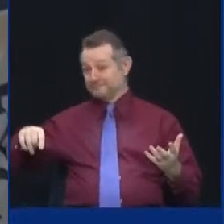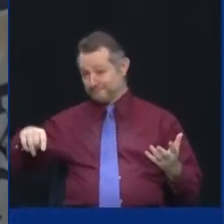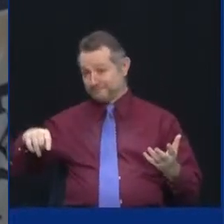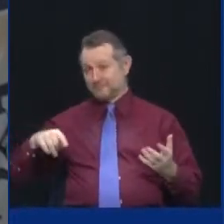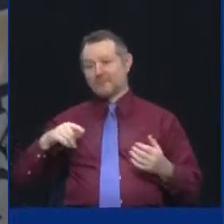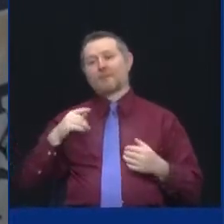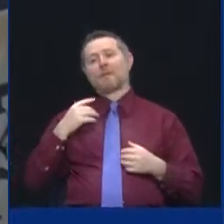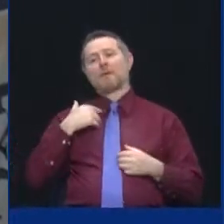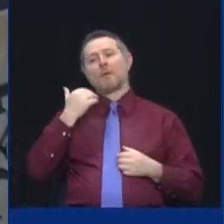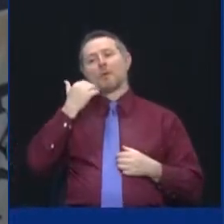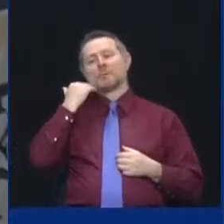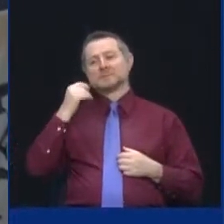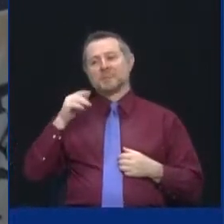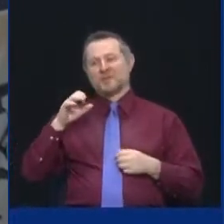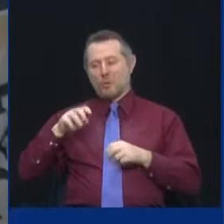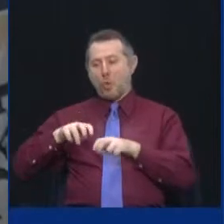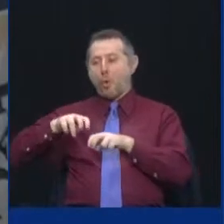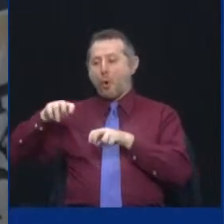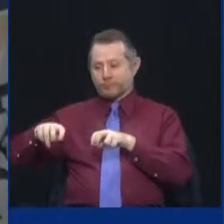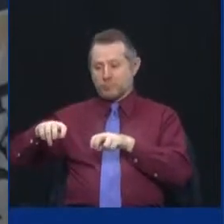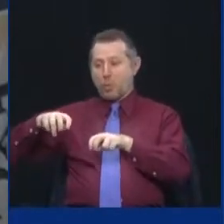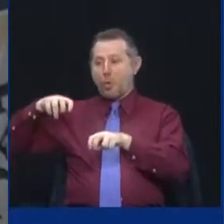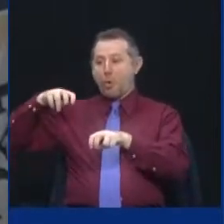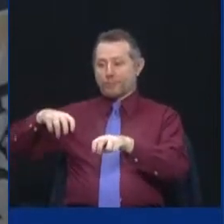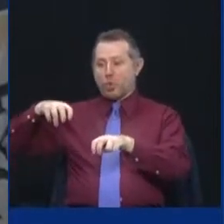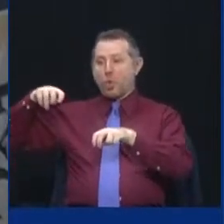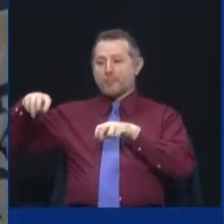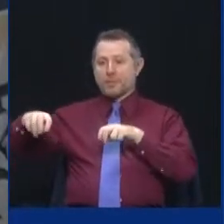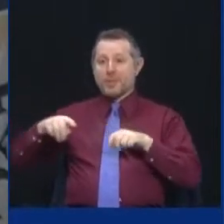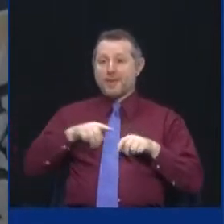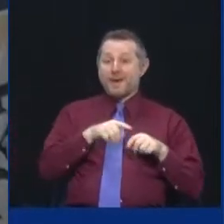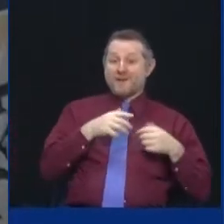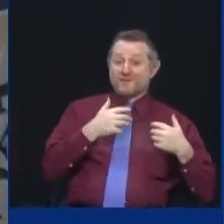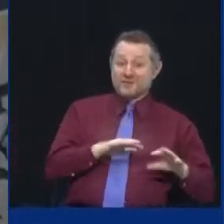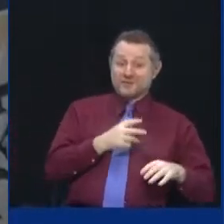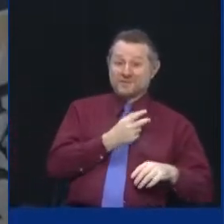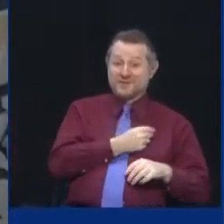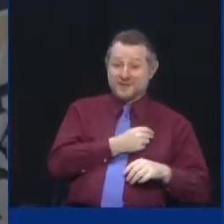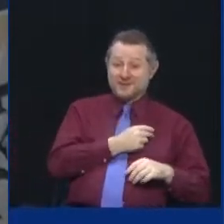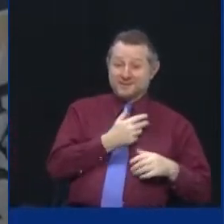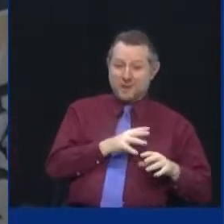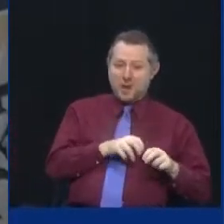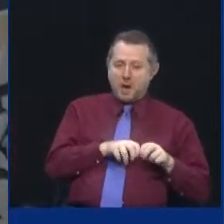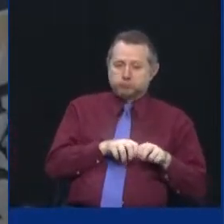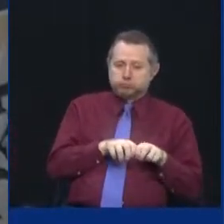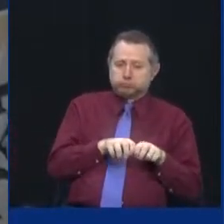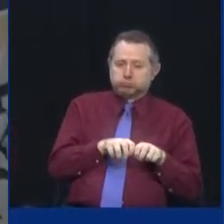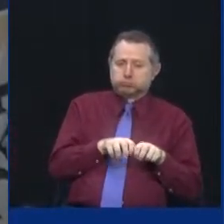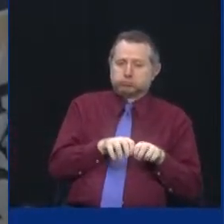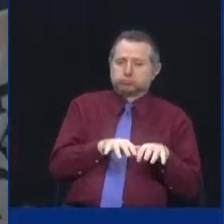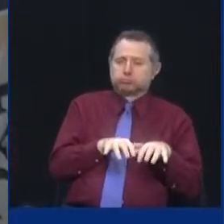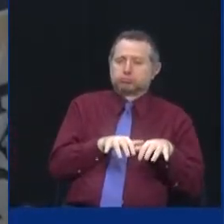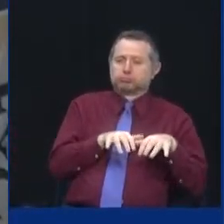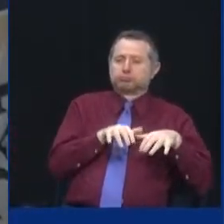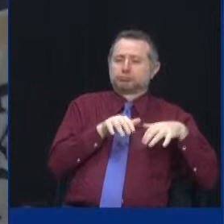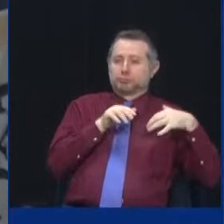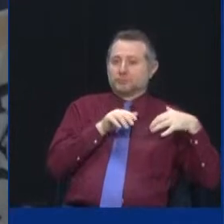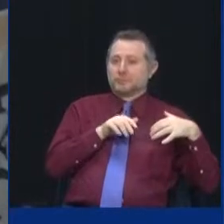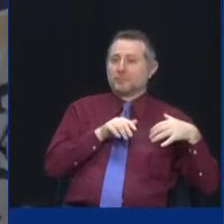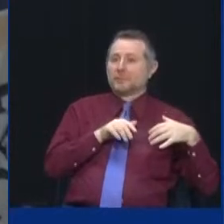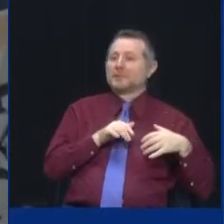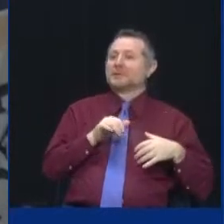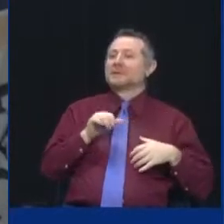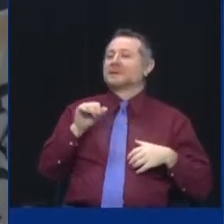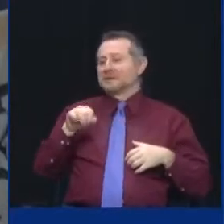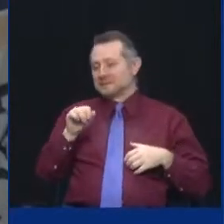Vaccinated, we're in the stadium, it's seat by seat. Yes, you wear the mask. You could be sitting